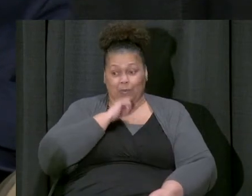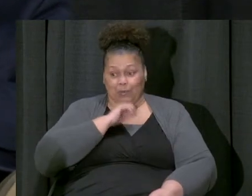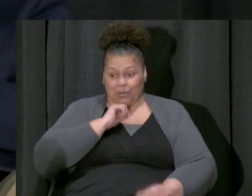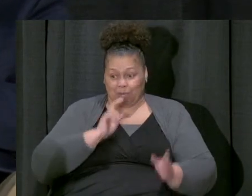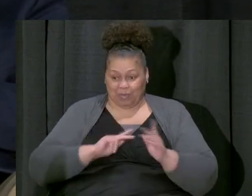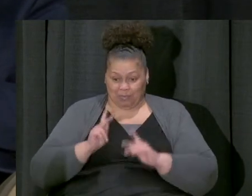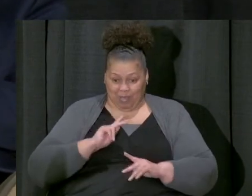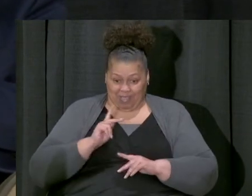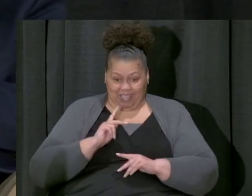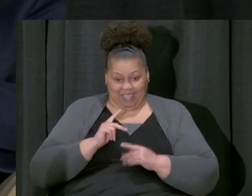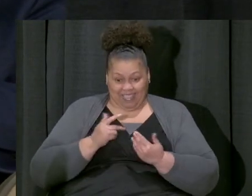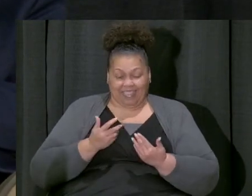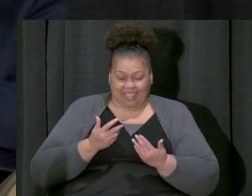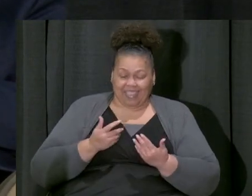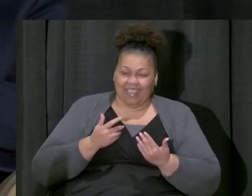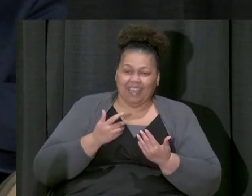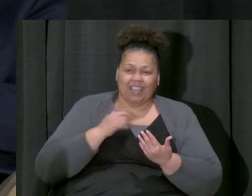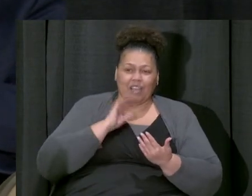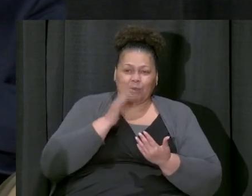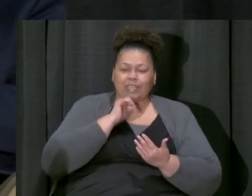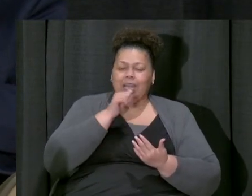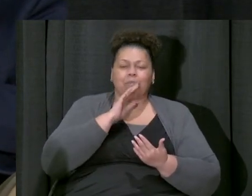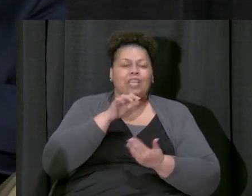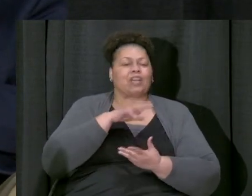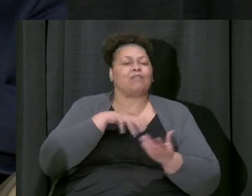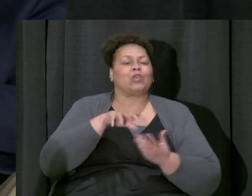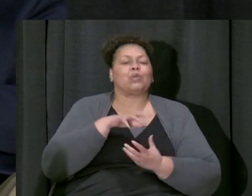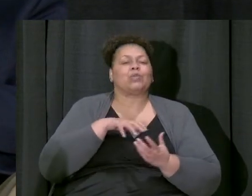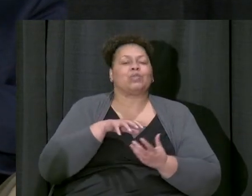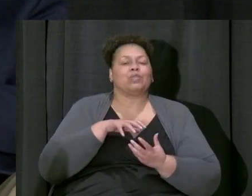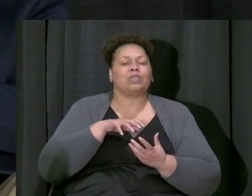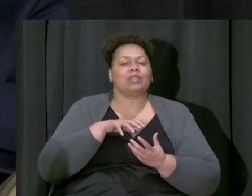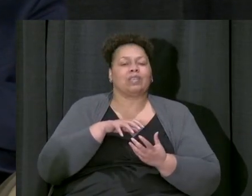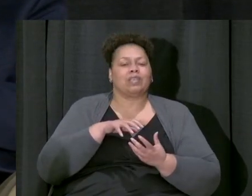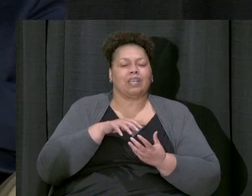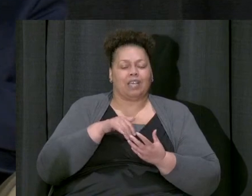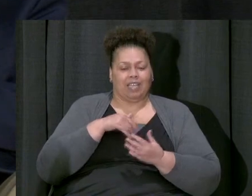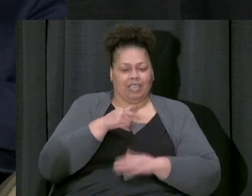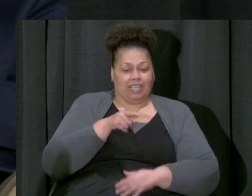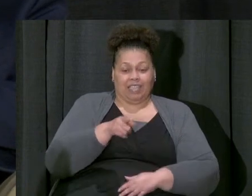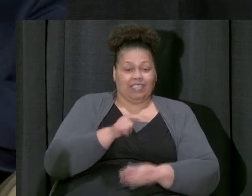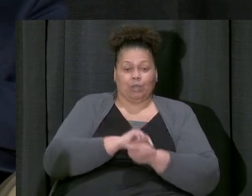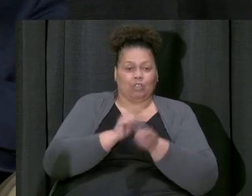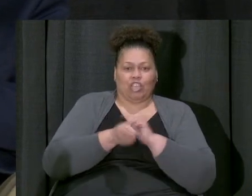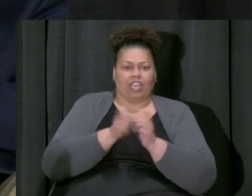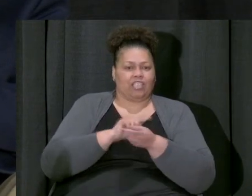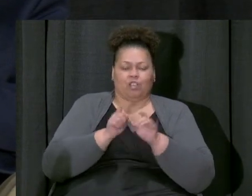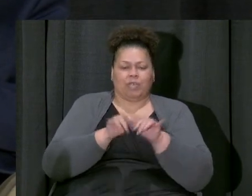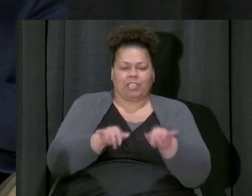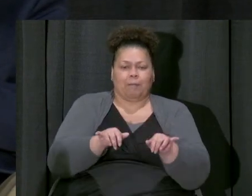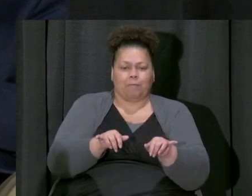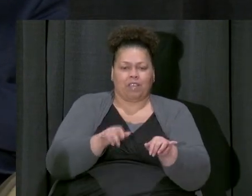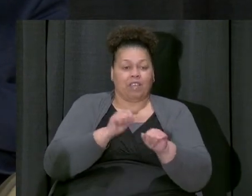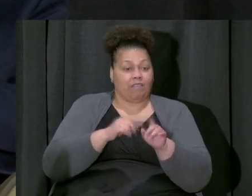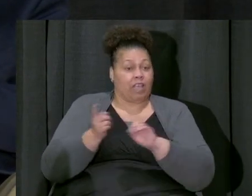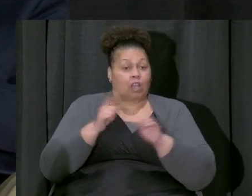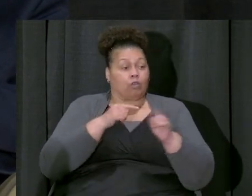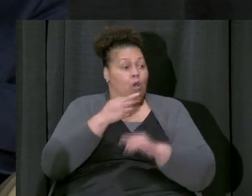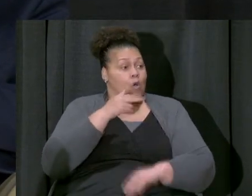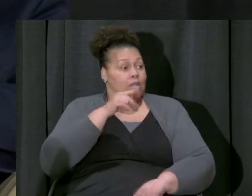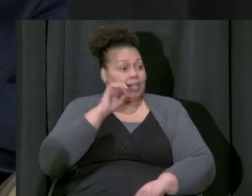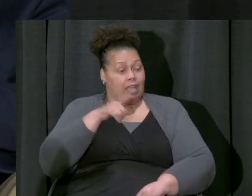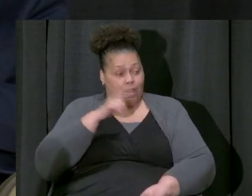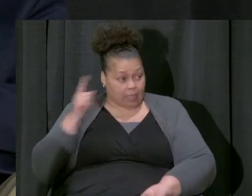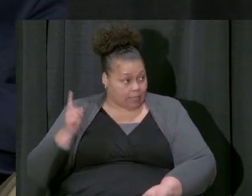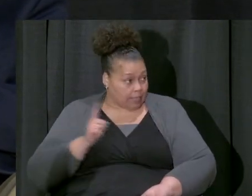there, aren't going to get confused by the fact that the thing keeps changing. But if they go to a hotel, they would look at a